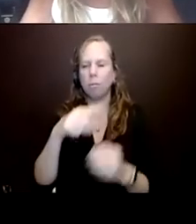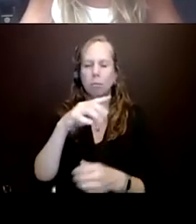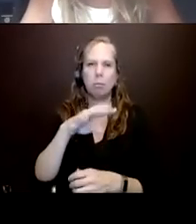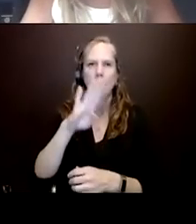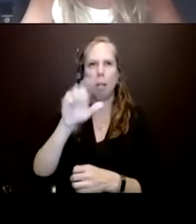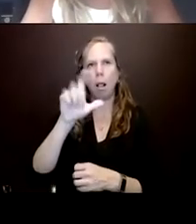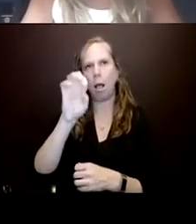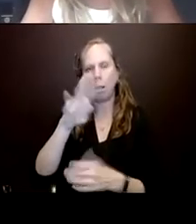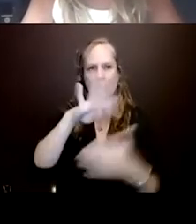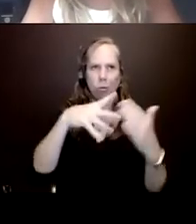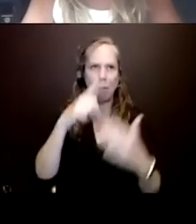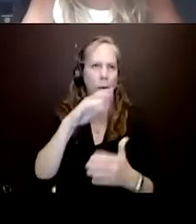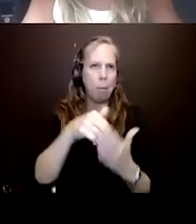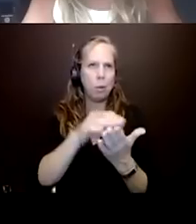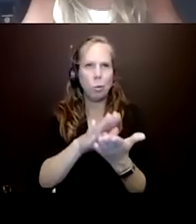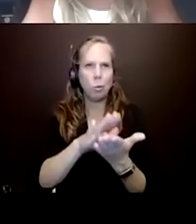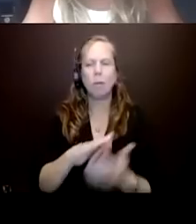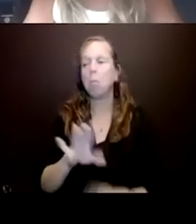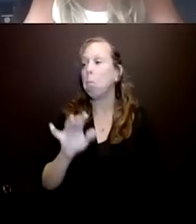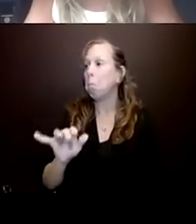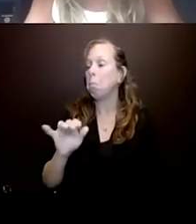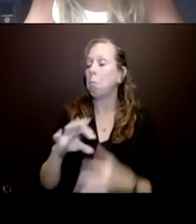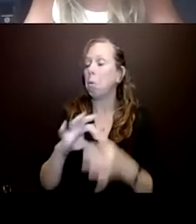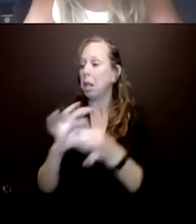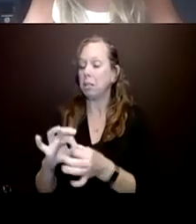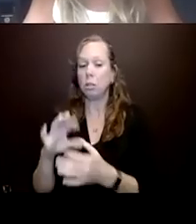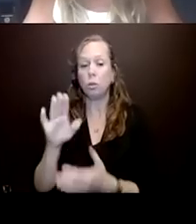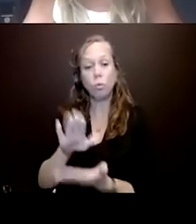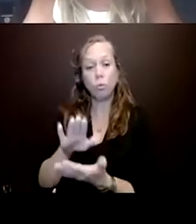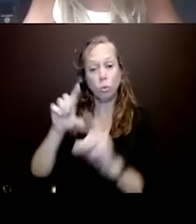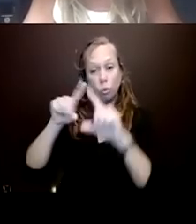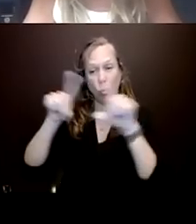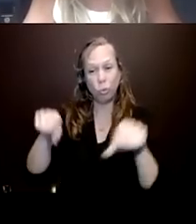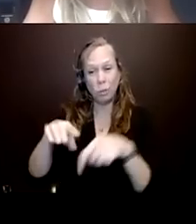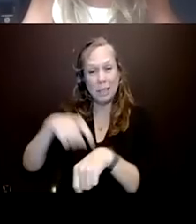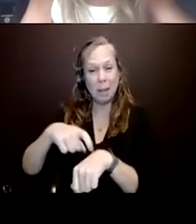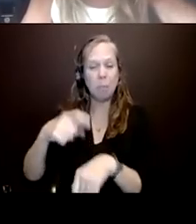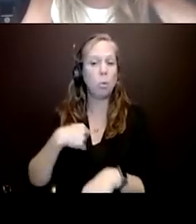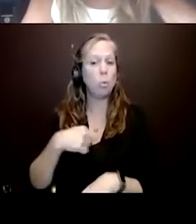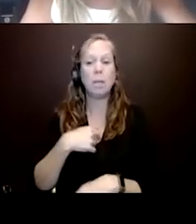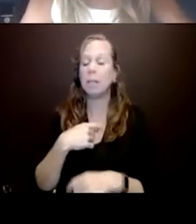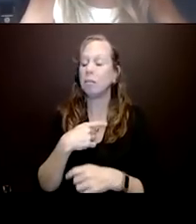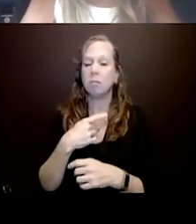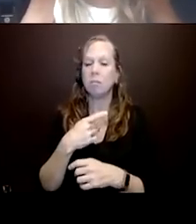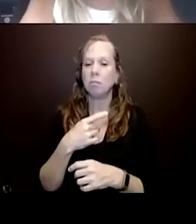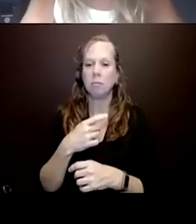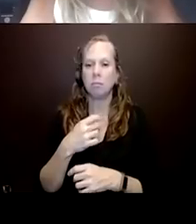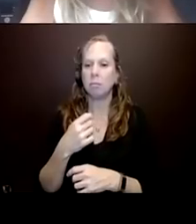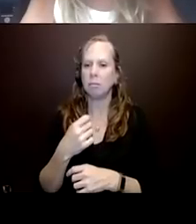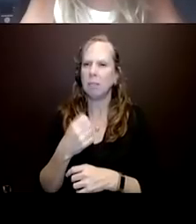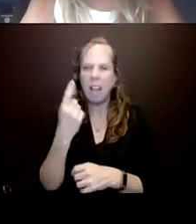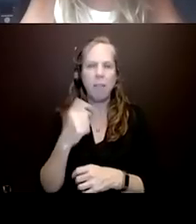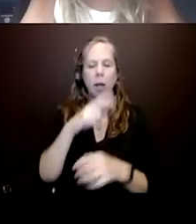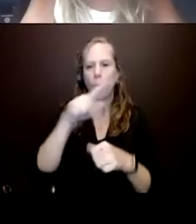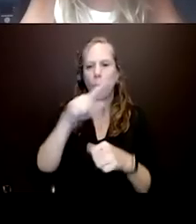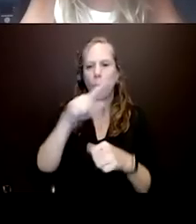So in relation to screen time, we spent a lot of time, 11 principals really, with teaching